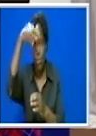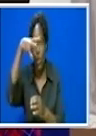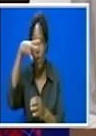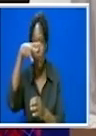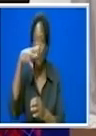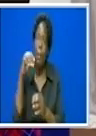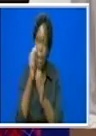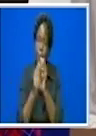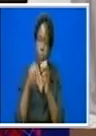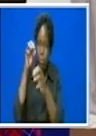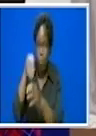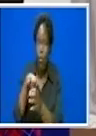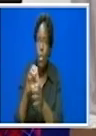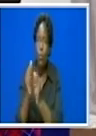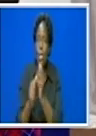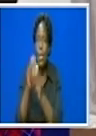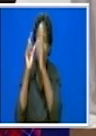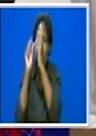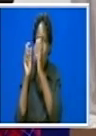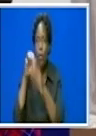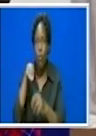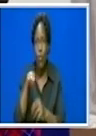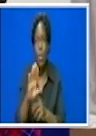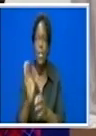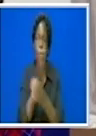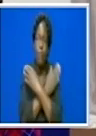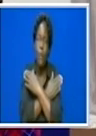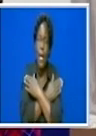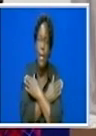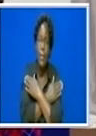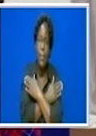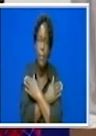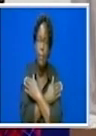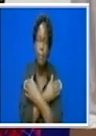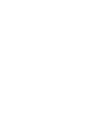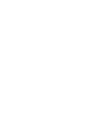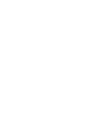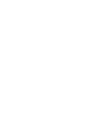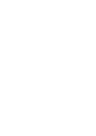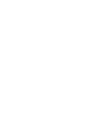whichever pictures you want to put here of yourself, of your friends. Yeah.